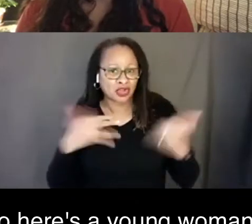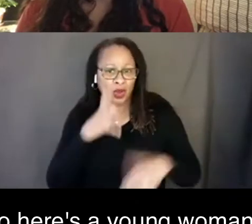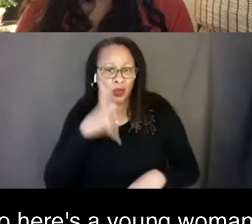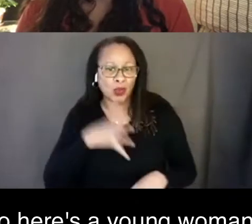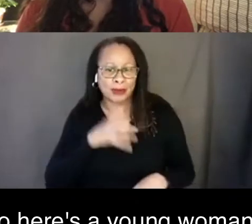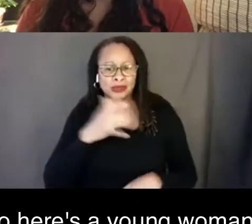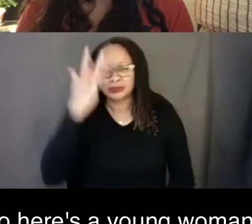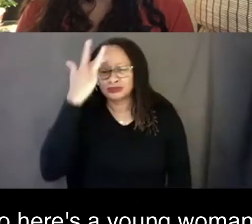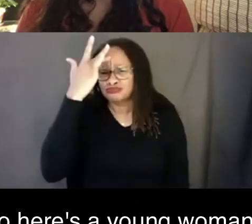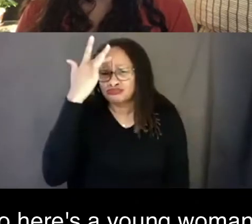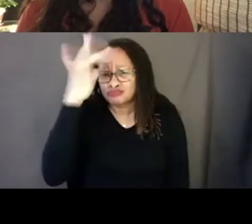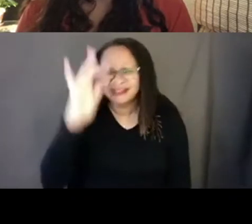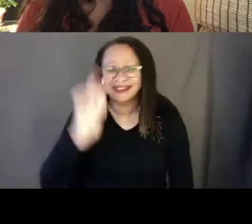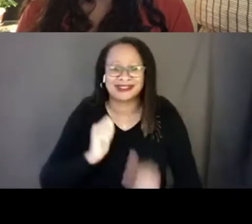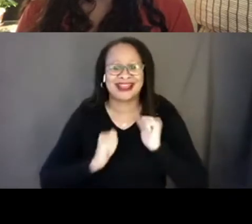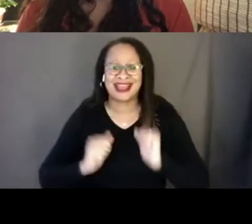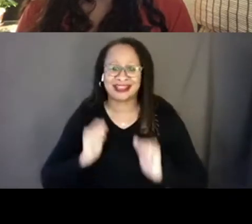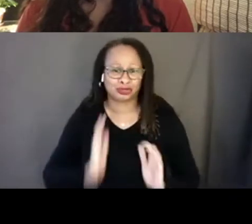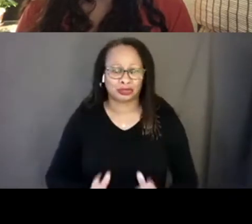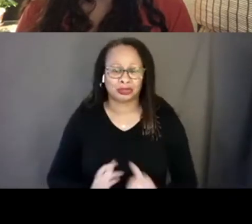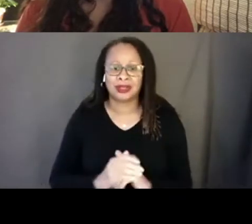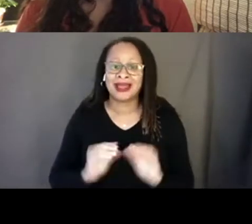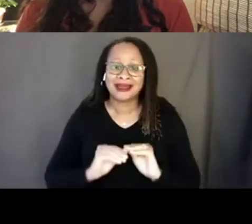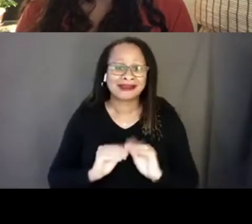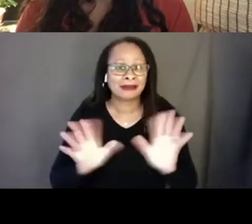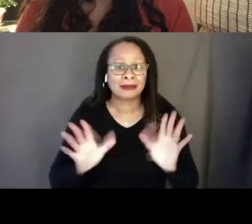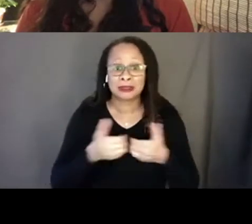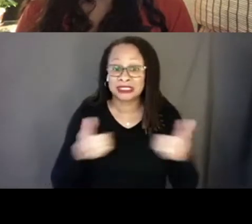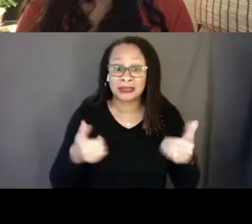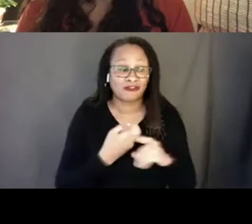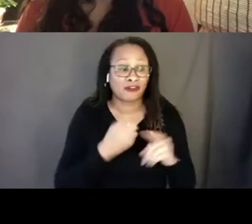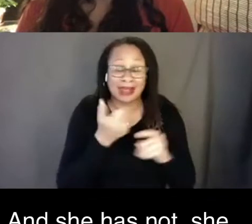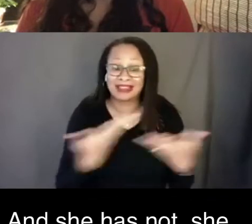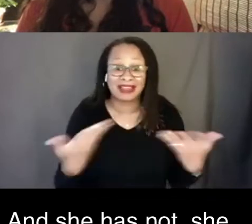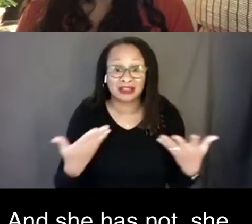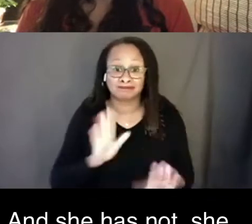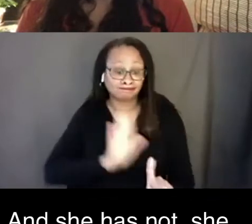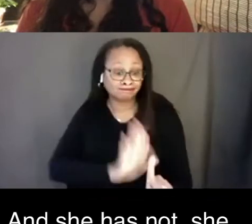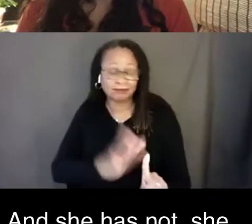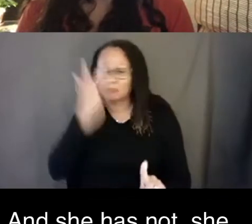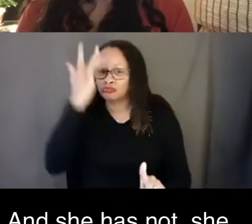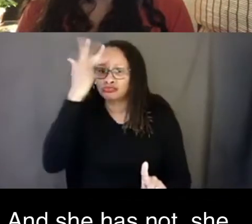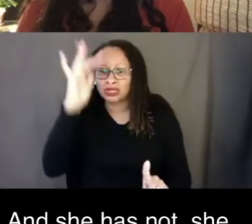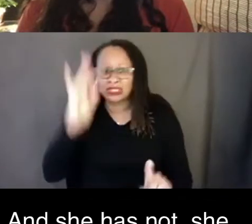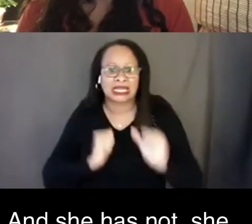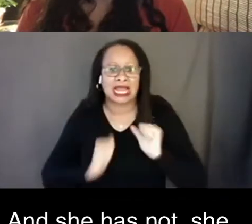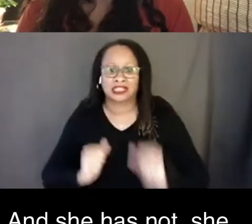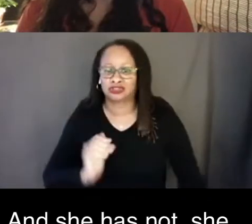brilliant actress, completely aside from anything else. And